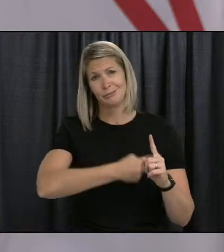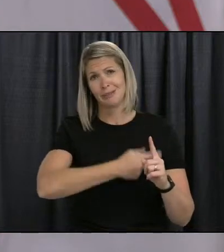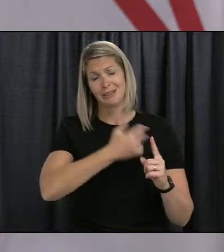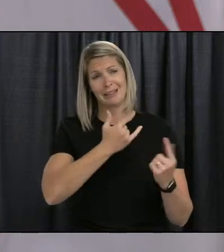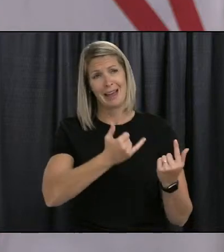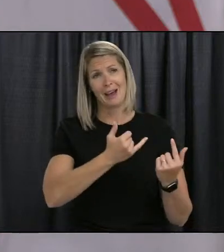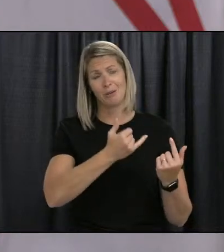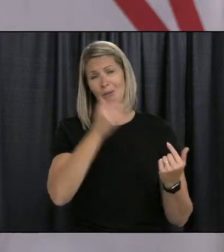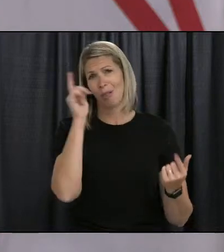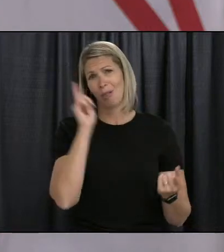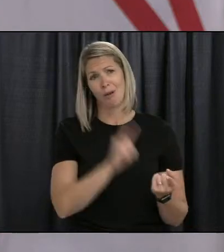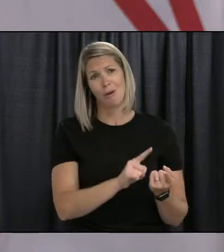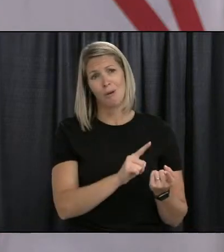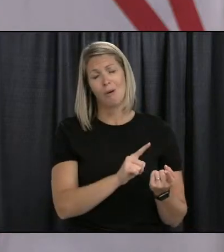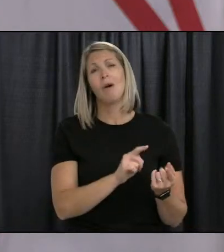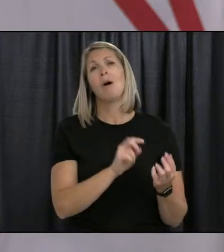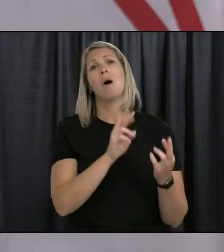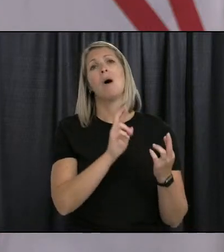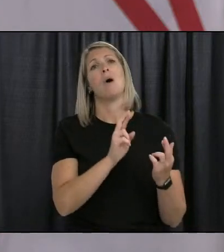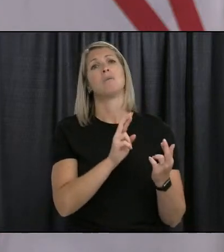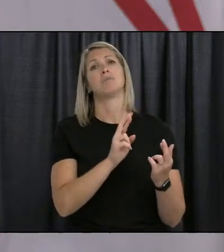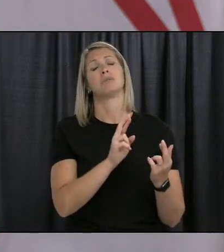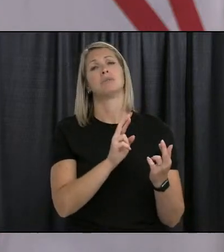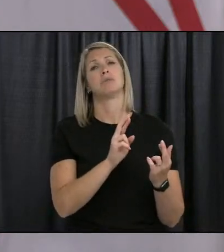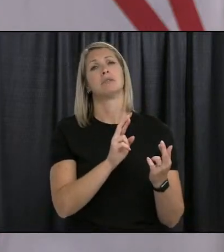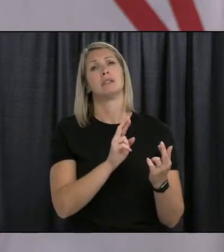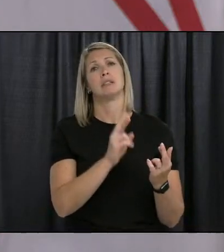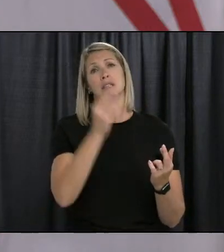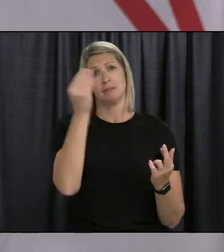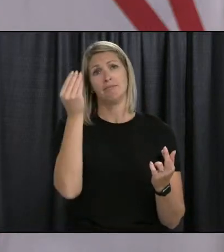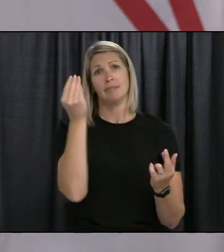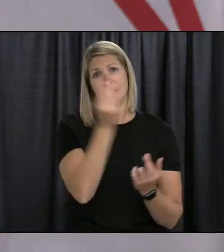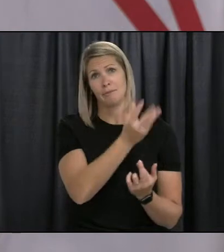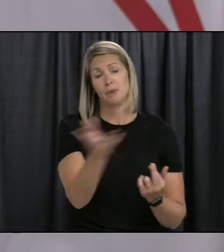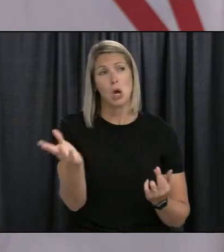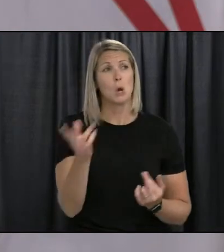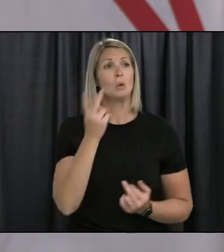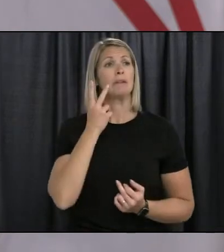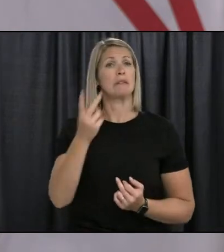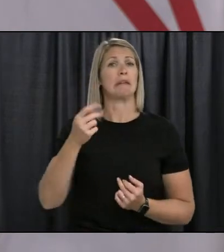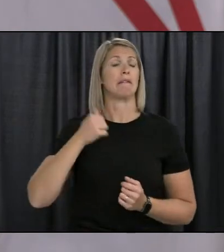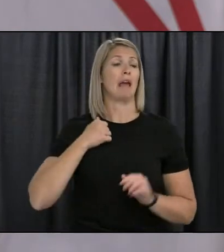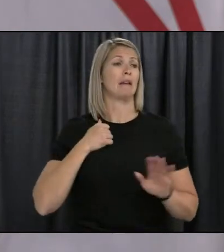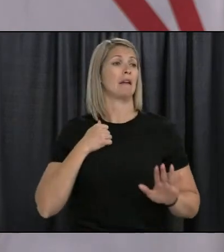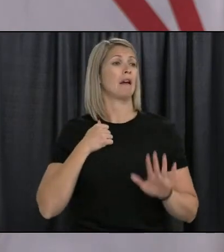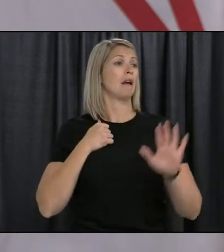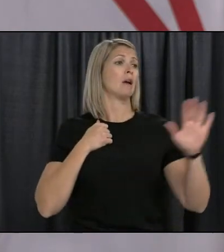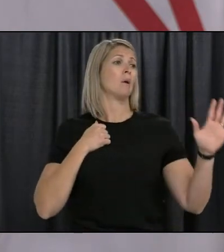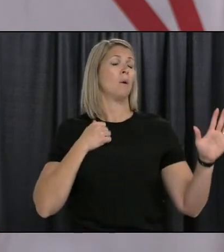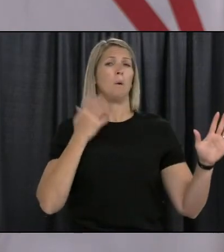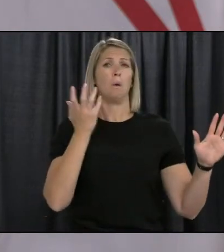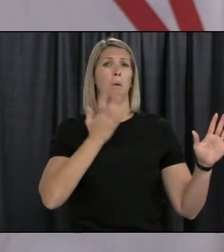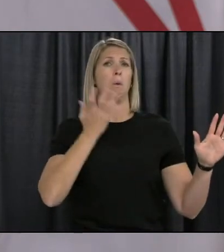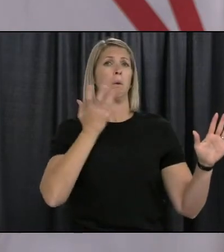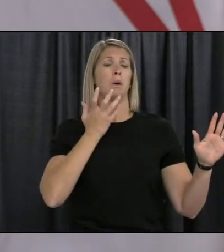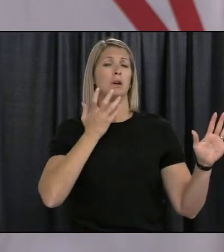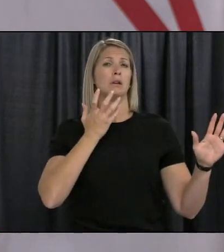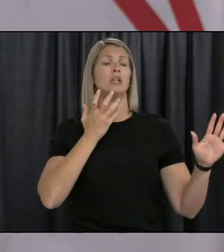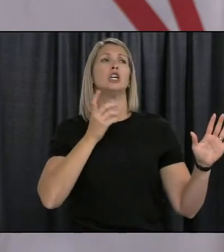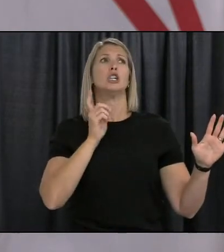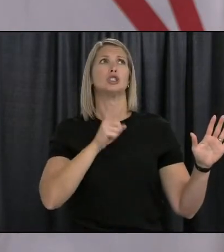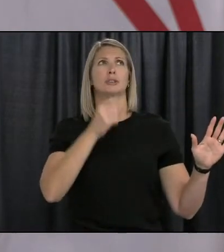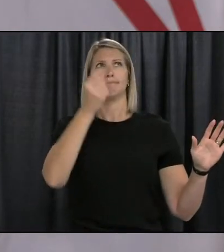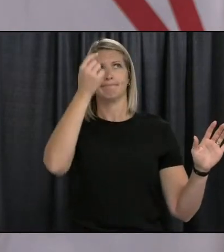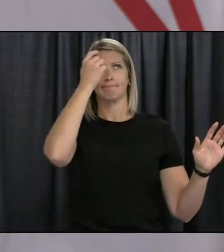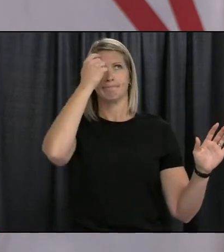months, reminds us that COVID is still out there, and certainly what we're seeing elsewhere in the country right now should be a